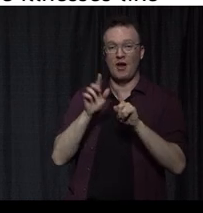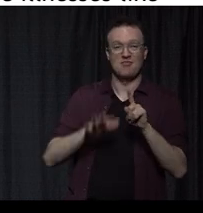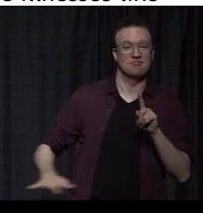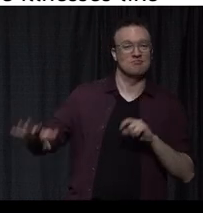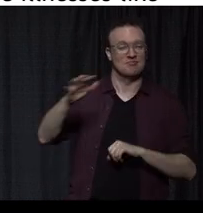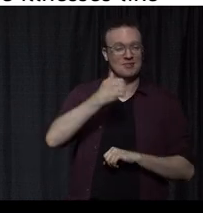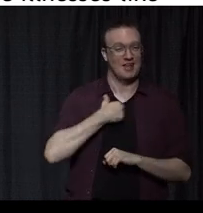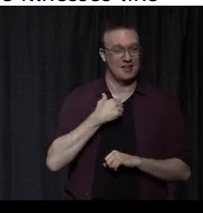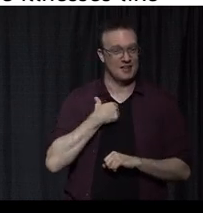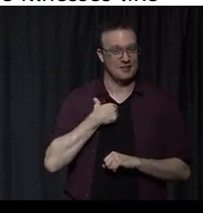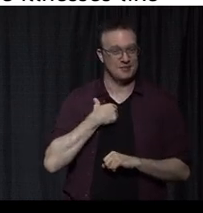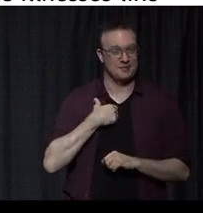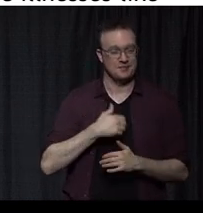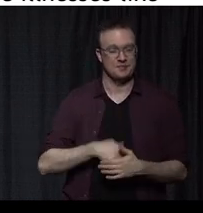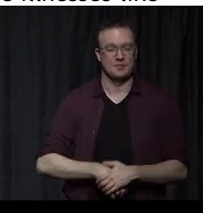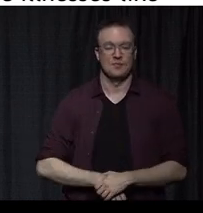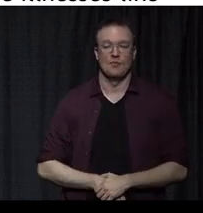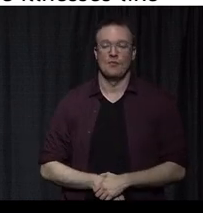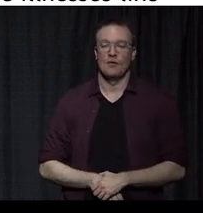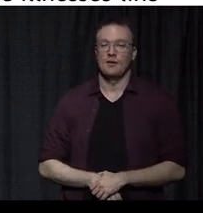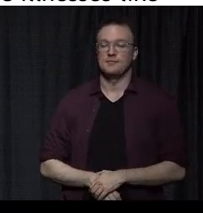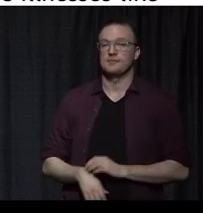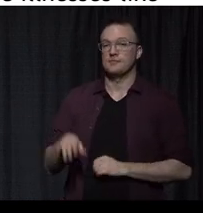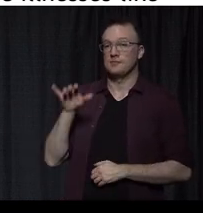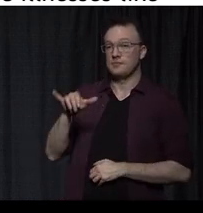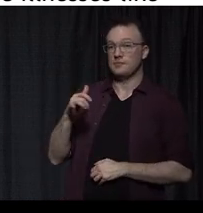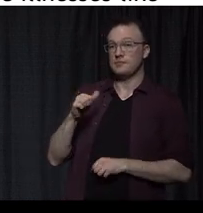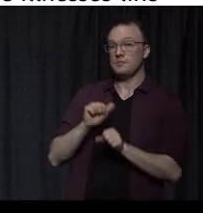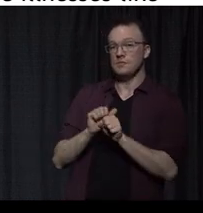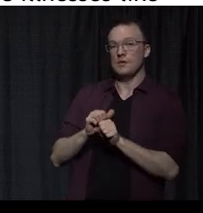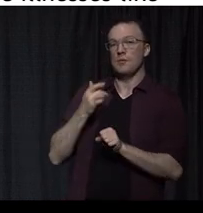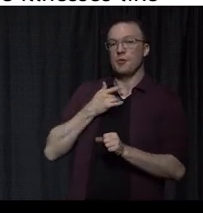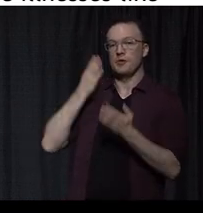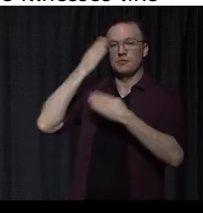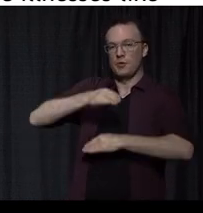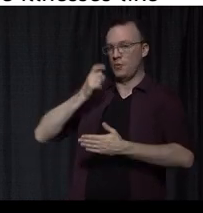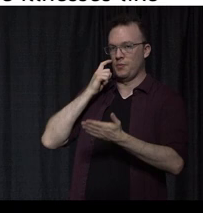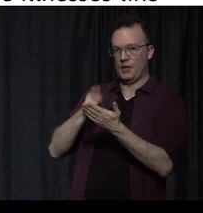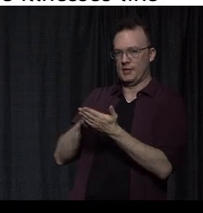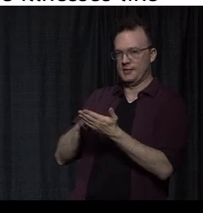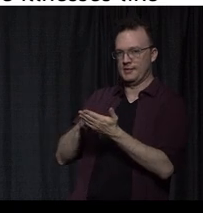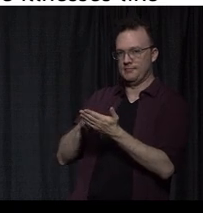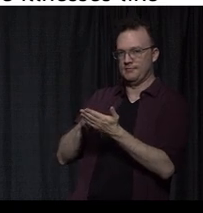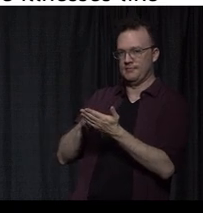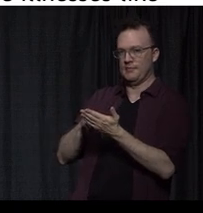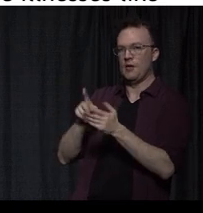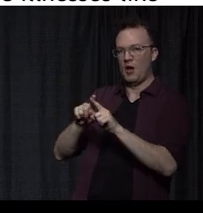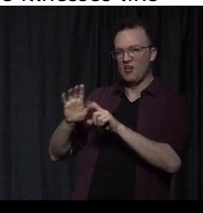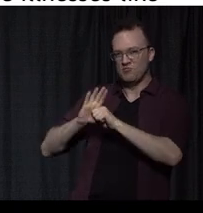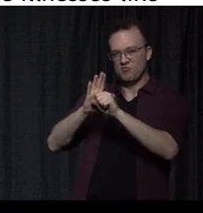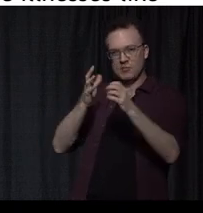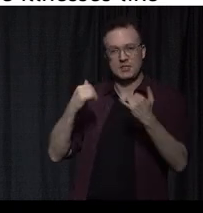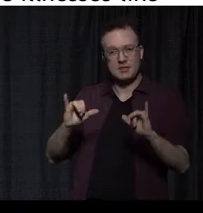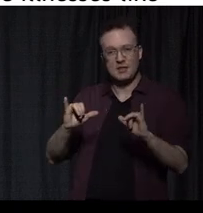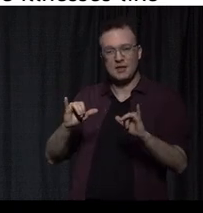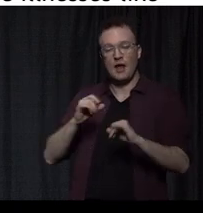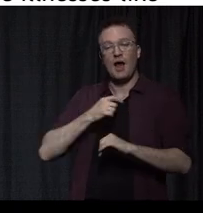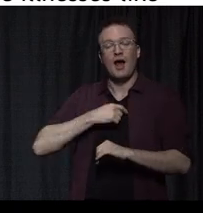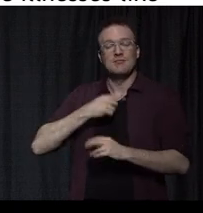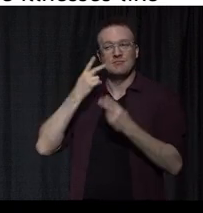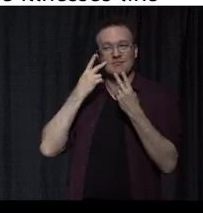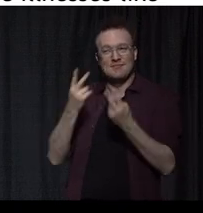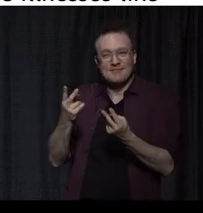country, though it often remained unseen and unrecognized. I could see